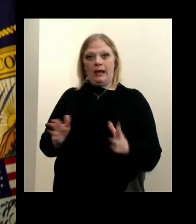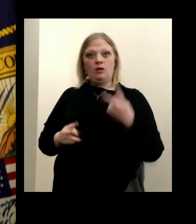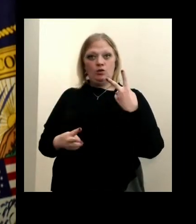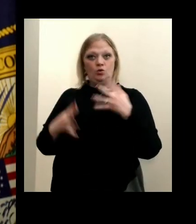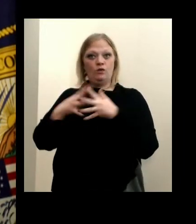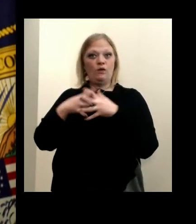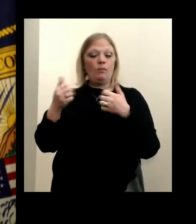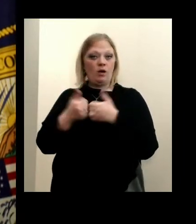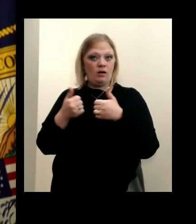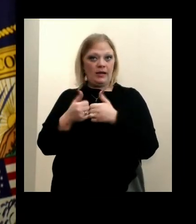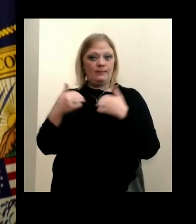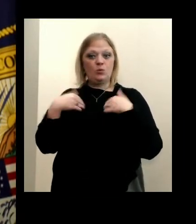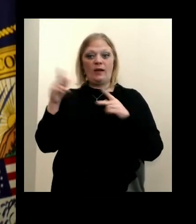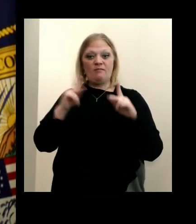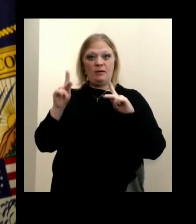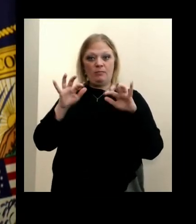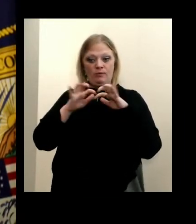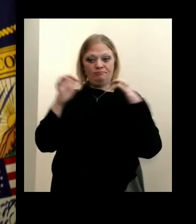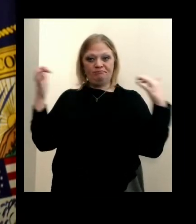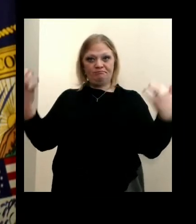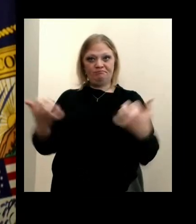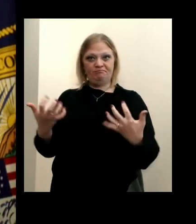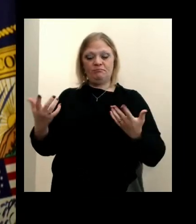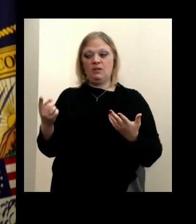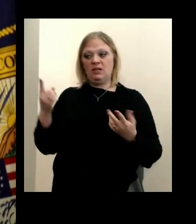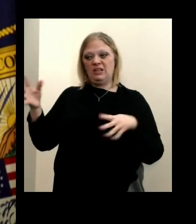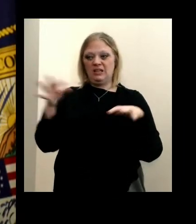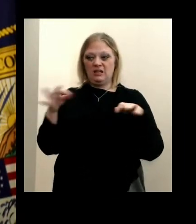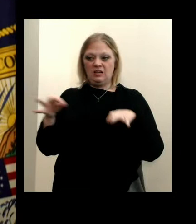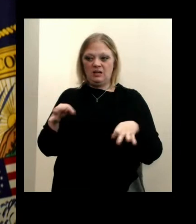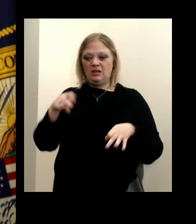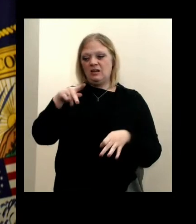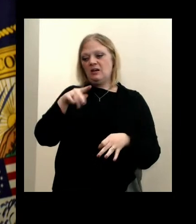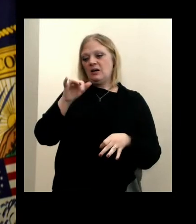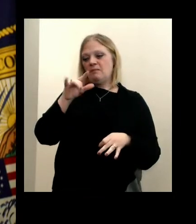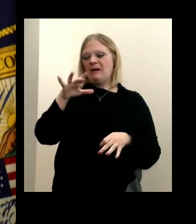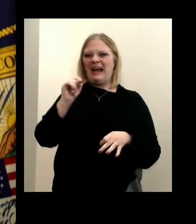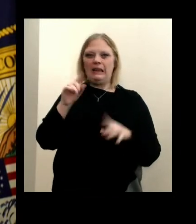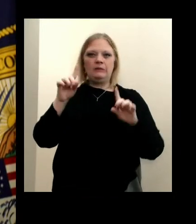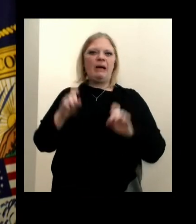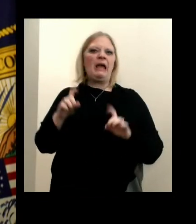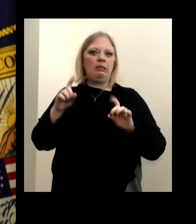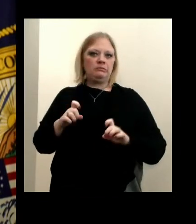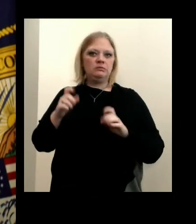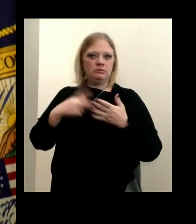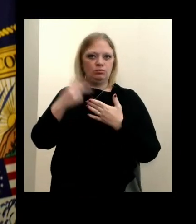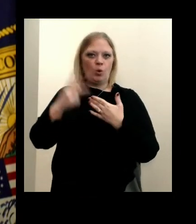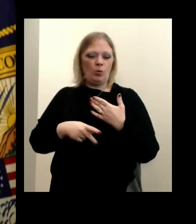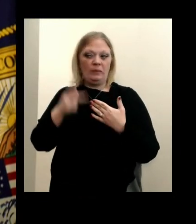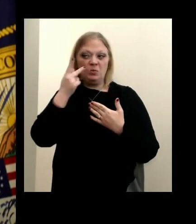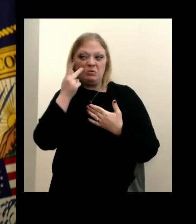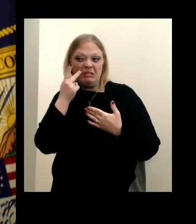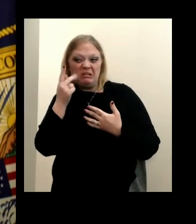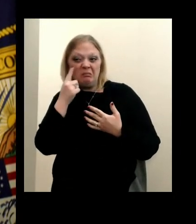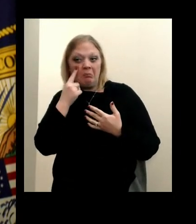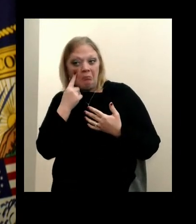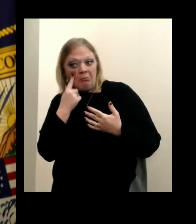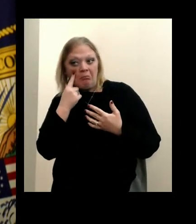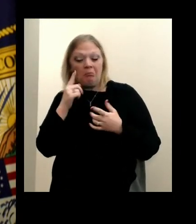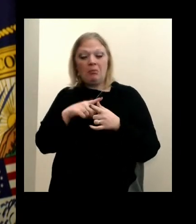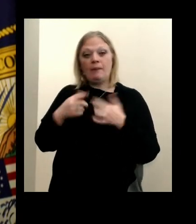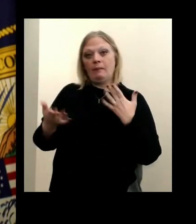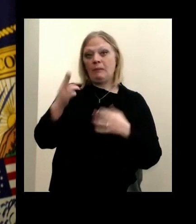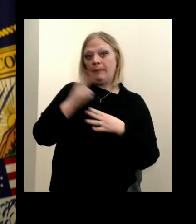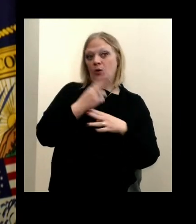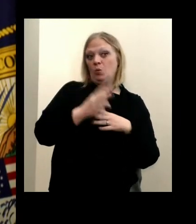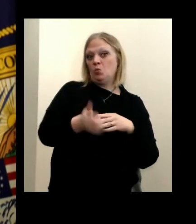to have fans in the stands, sort of what he described as a pilot program to see how it goes, and maybe it could be applied somewhere else. Have